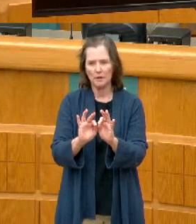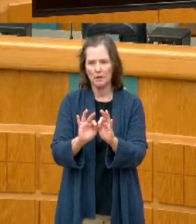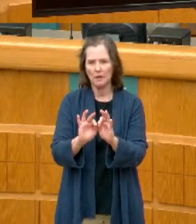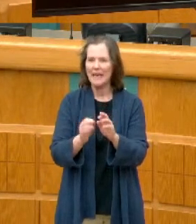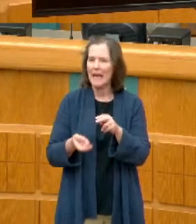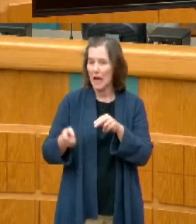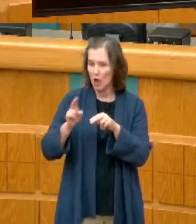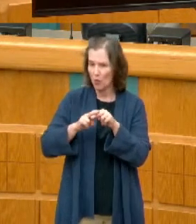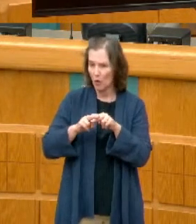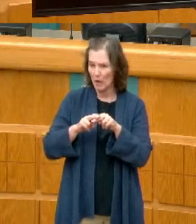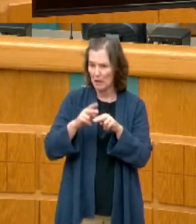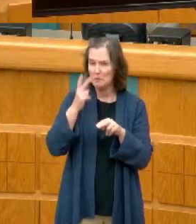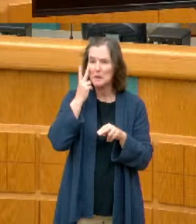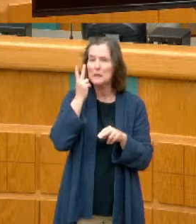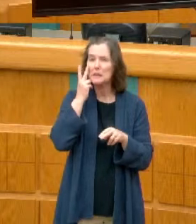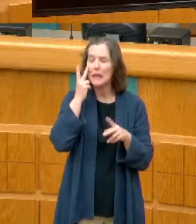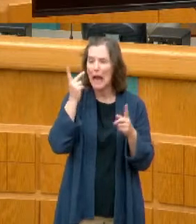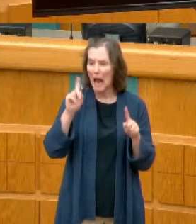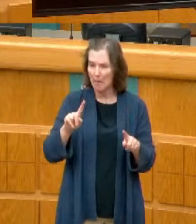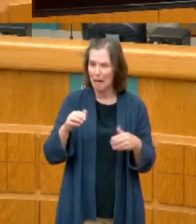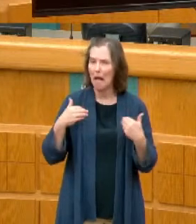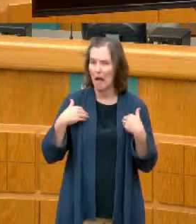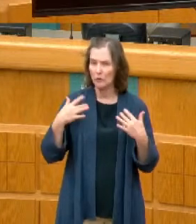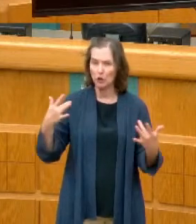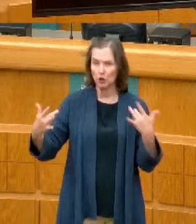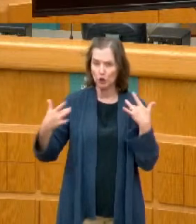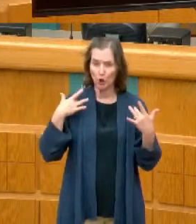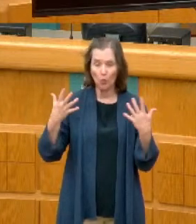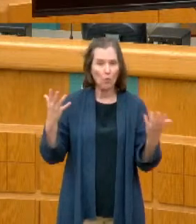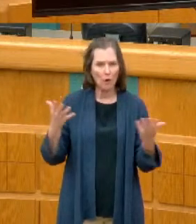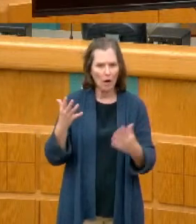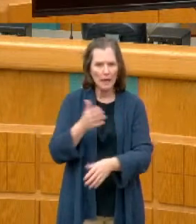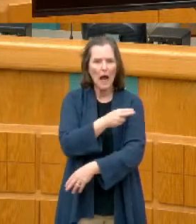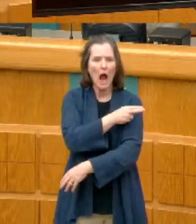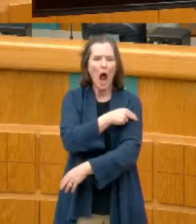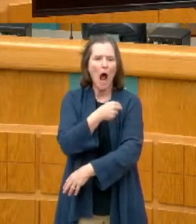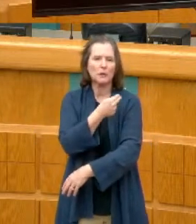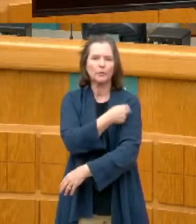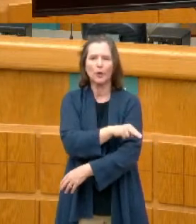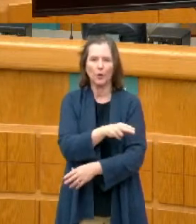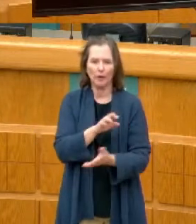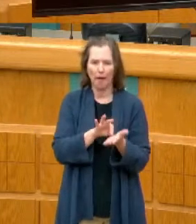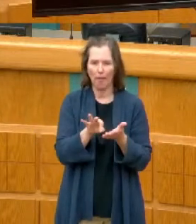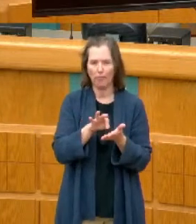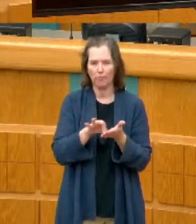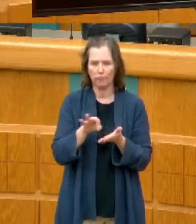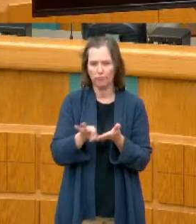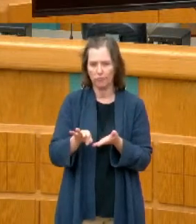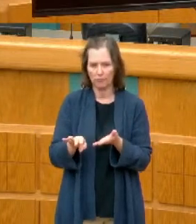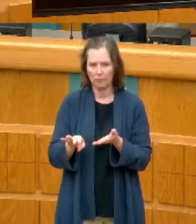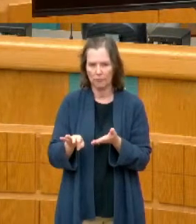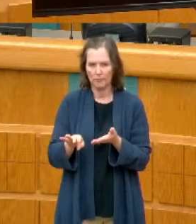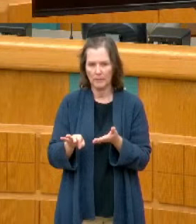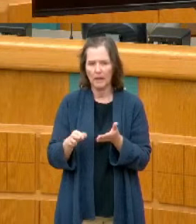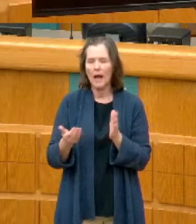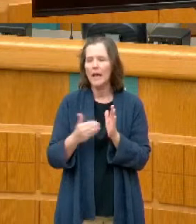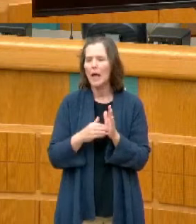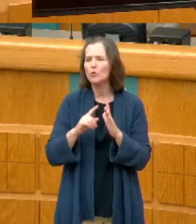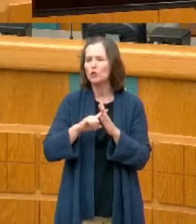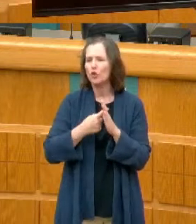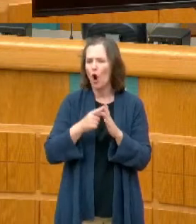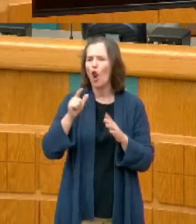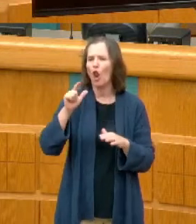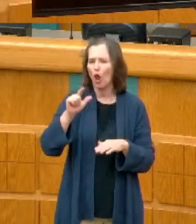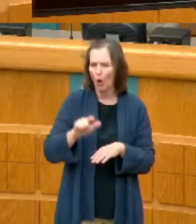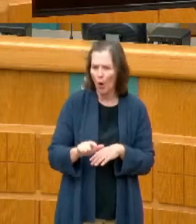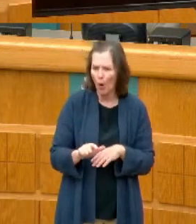increase that we're seeing and are concerned with are the hospitalizations. And so we started out, again, we started out low. What I